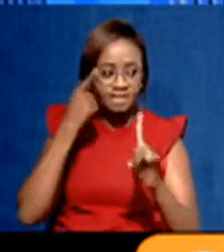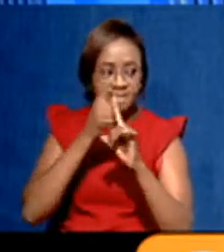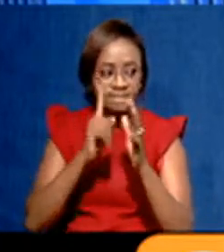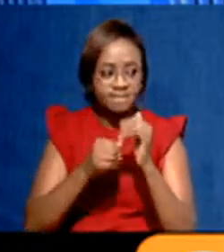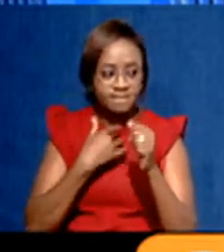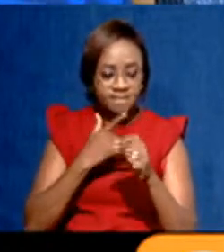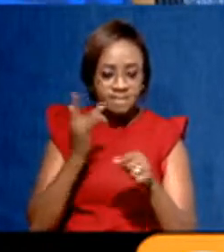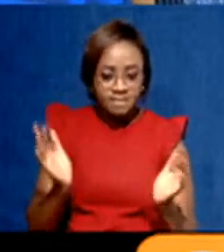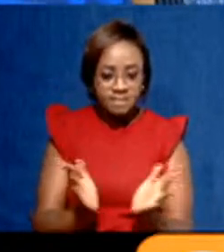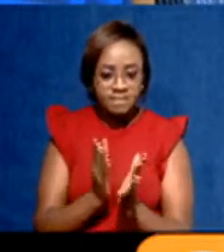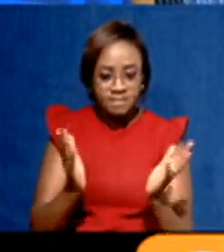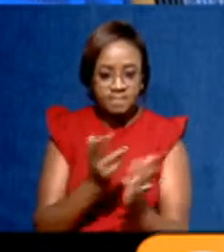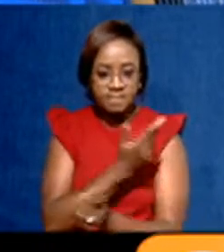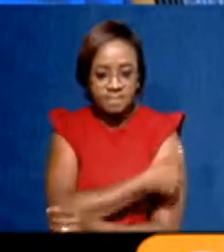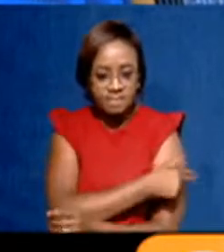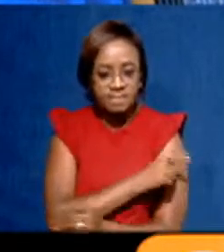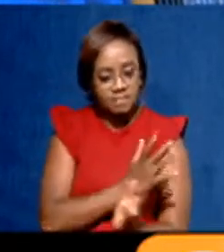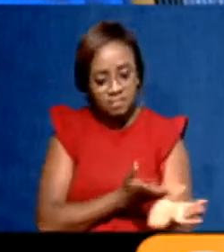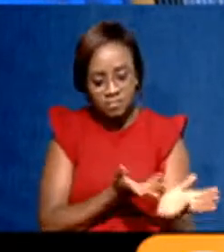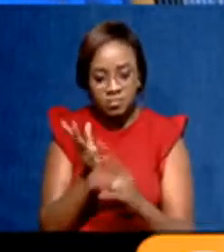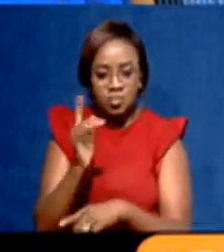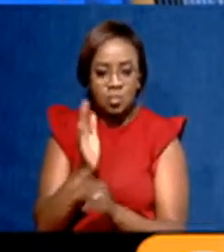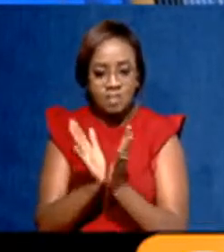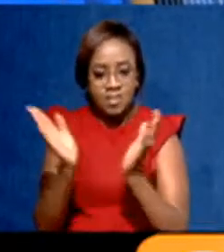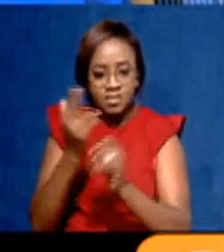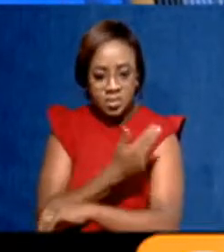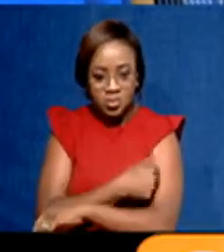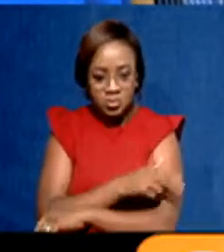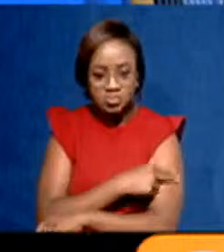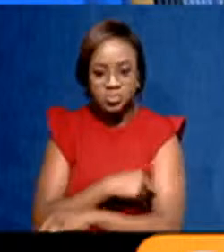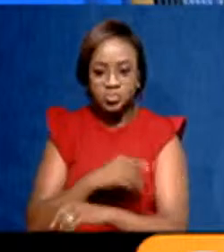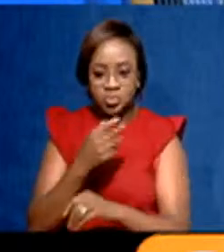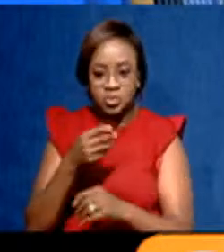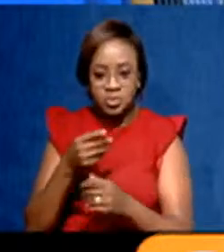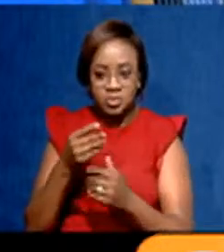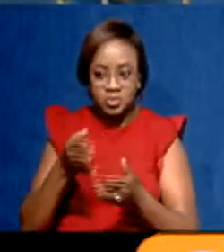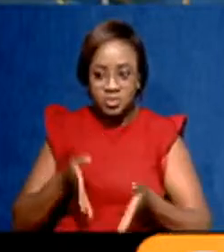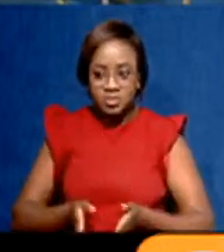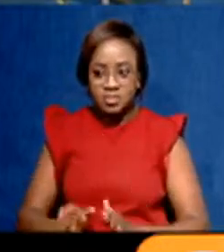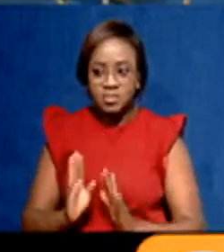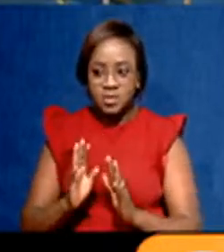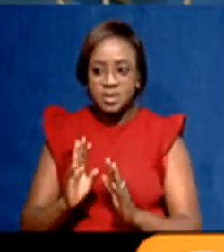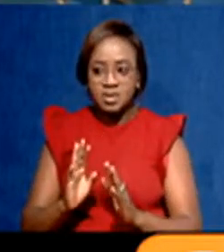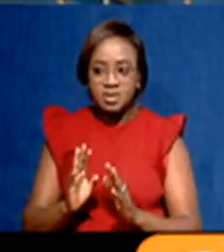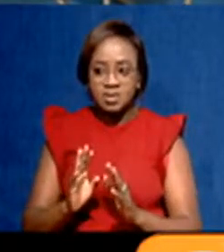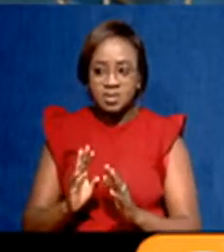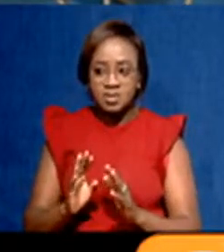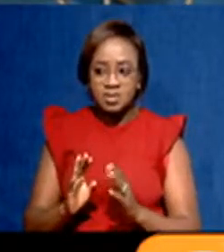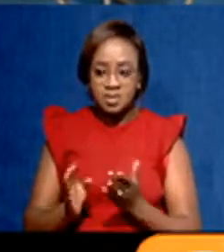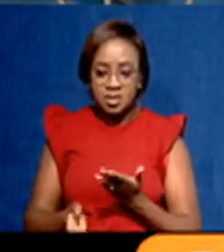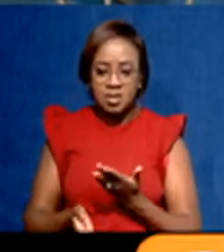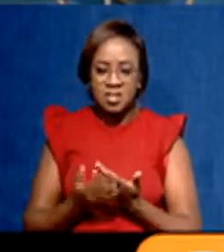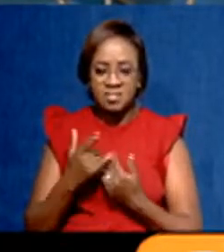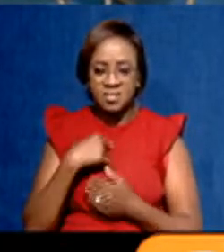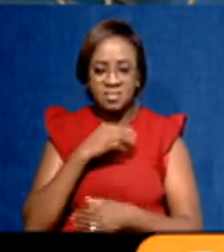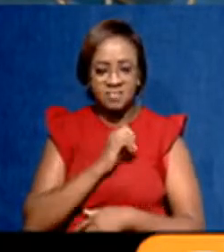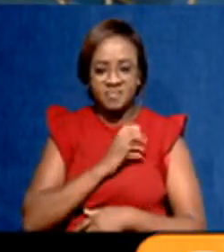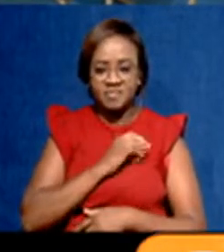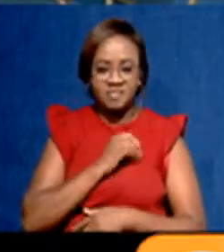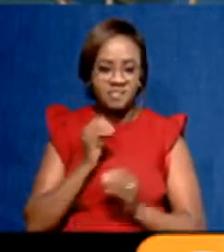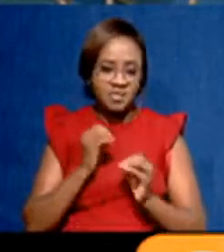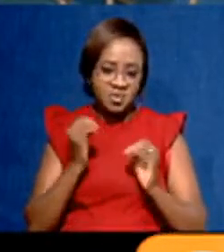to deliver at public hospitals. We refund their fare to our various hospitals,